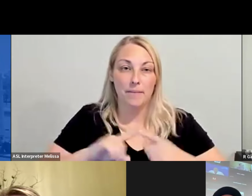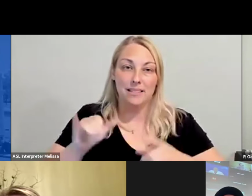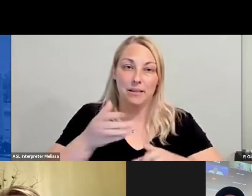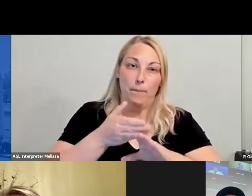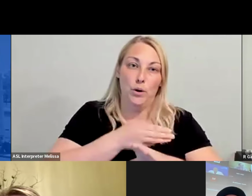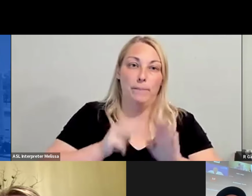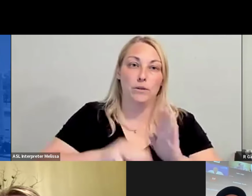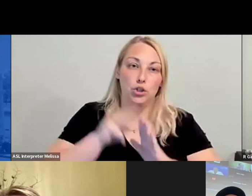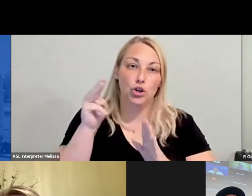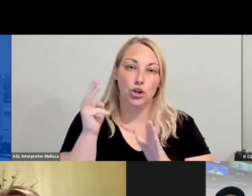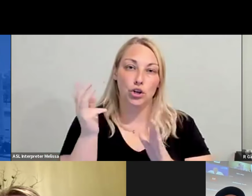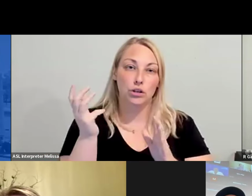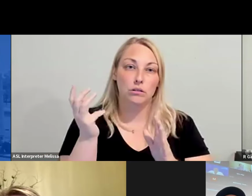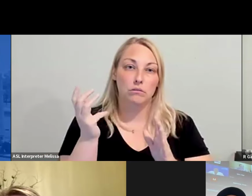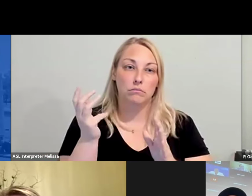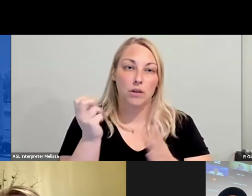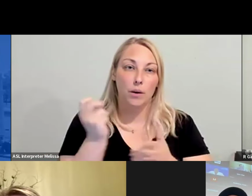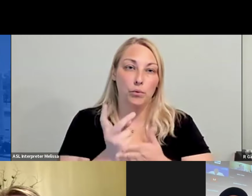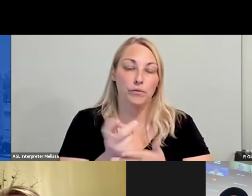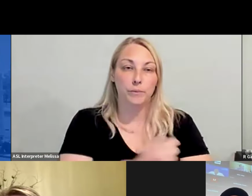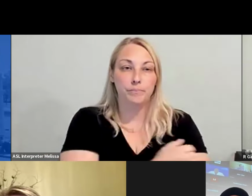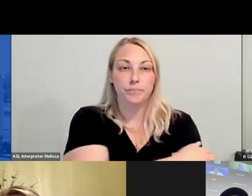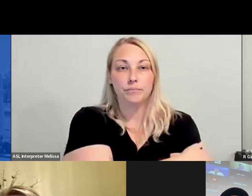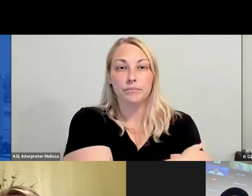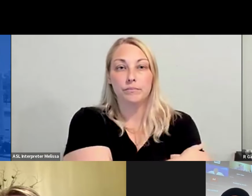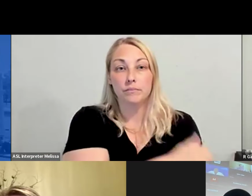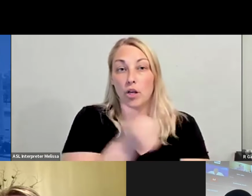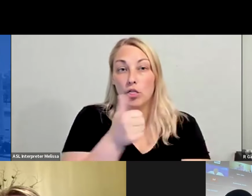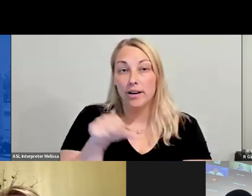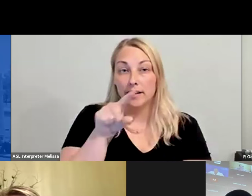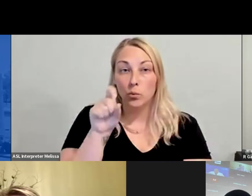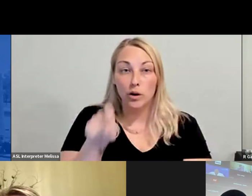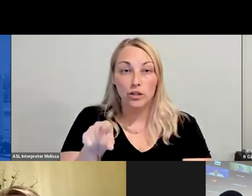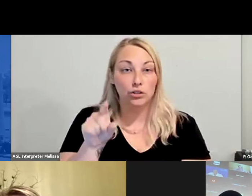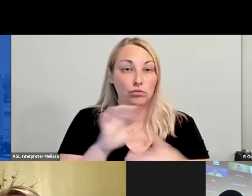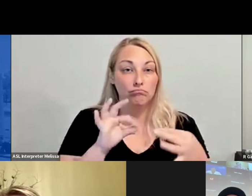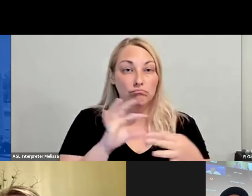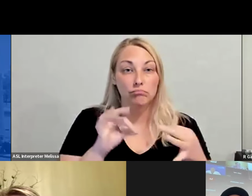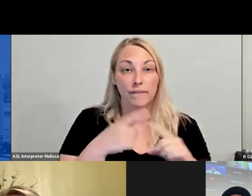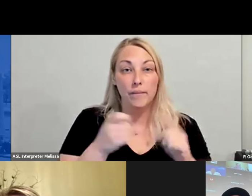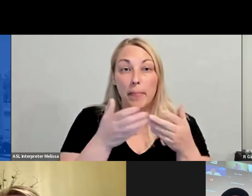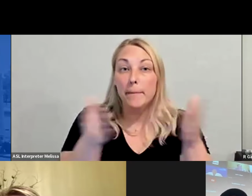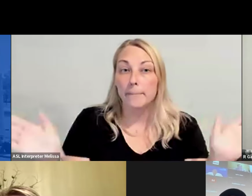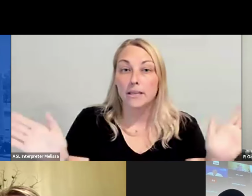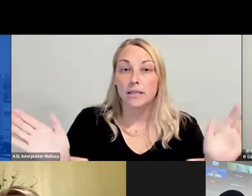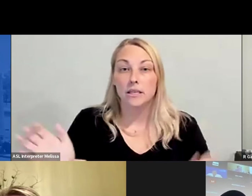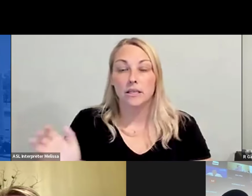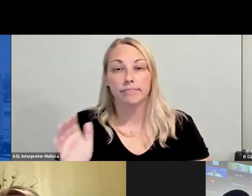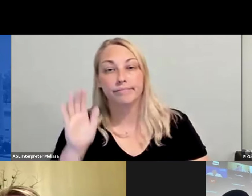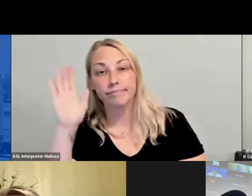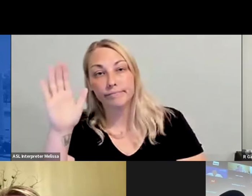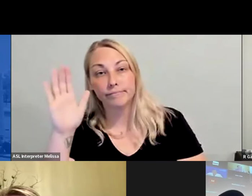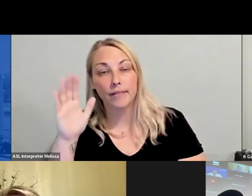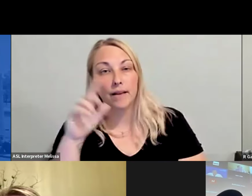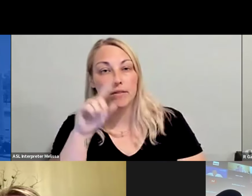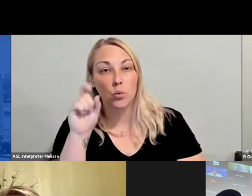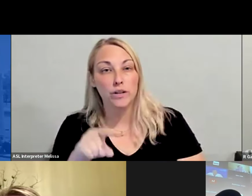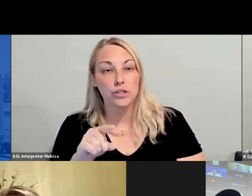Were there any questions from the commissioners or the public before we go to a vote? I have a question.